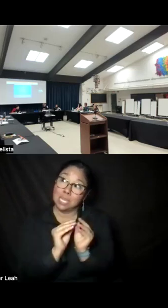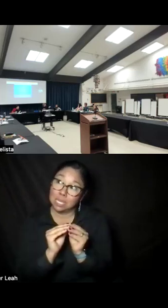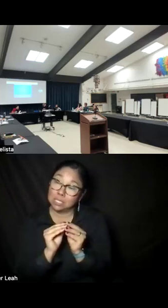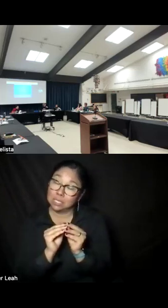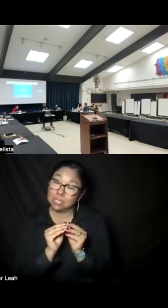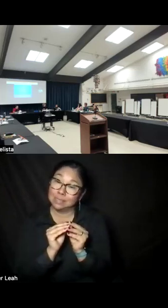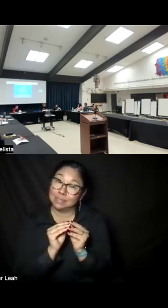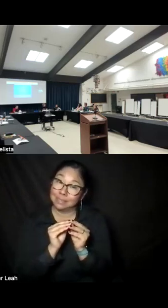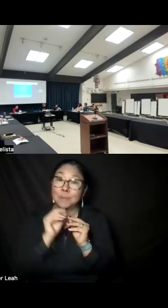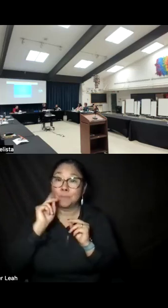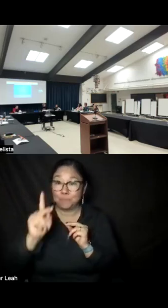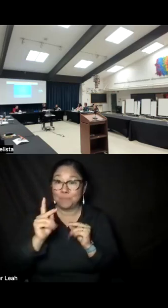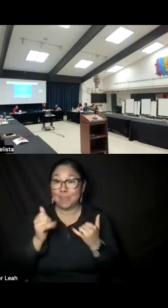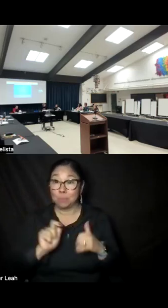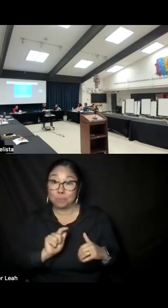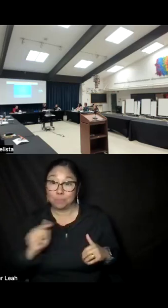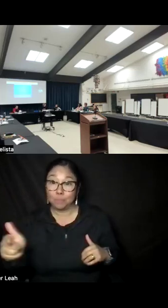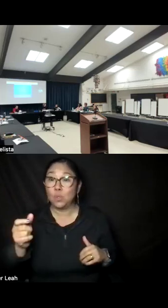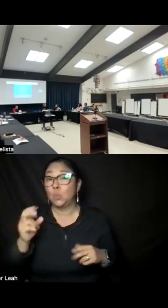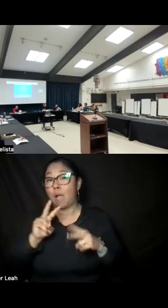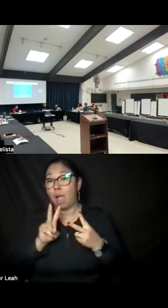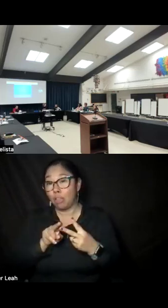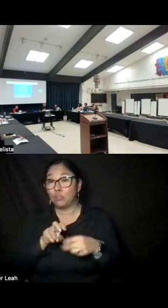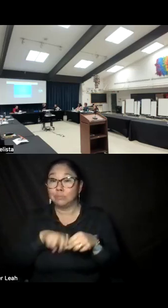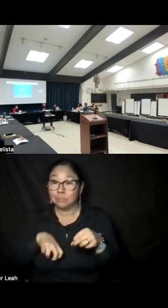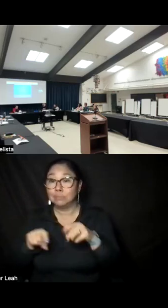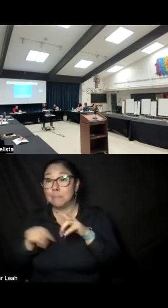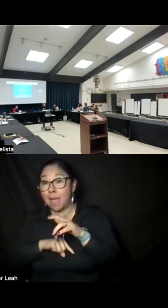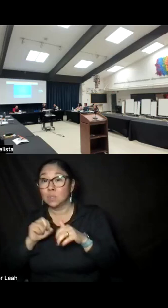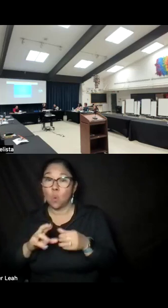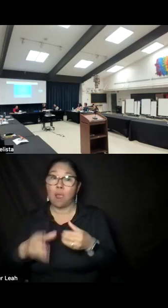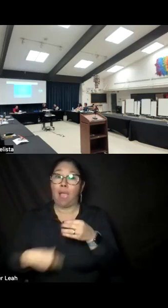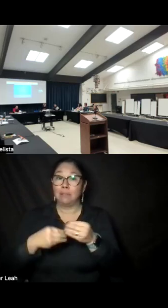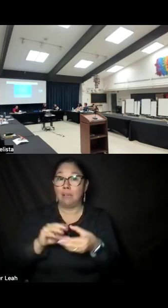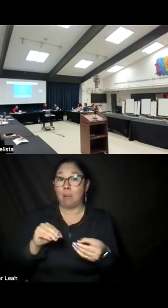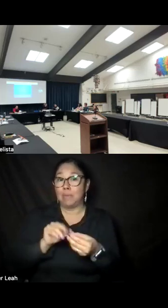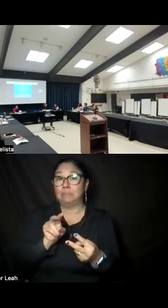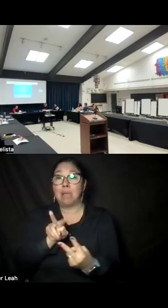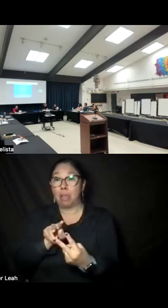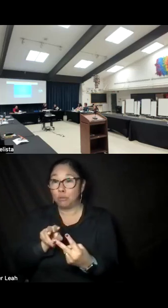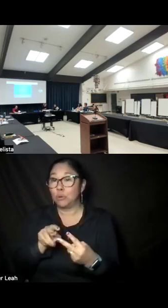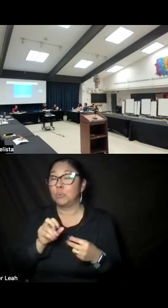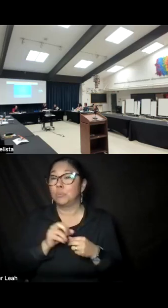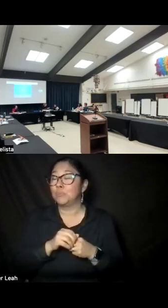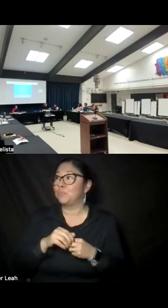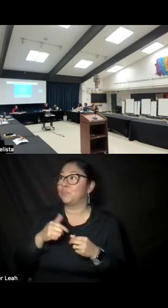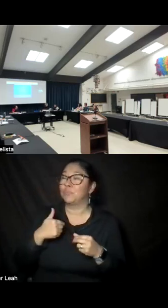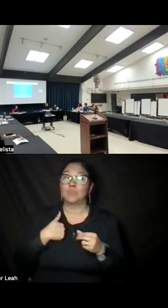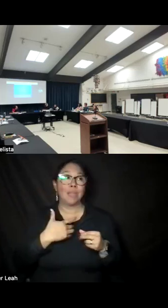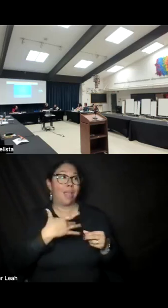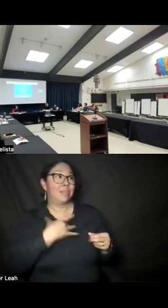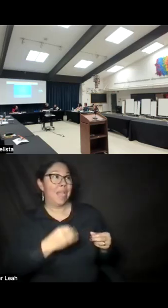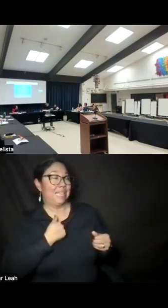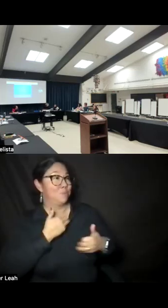And we're going to go around, and you can pass or make a comment based on what was presented. I do like and I